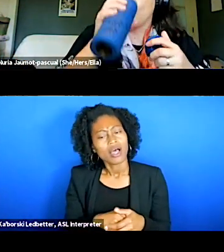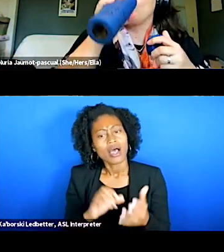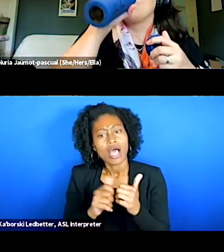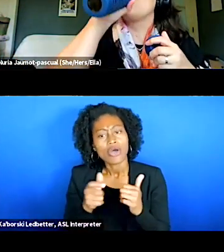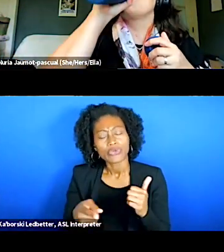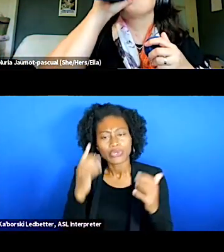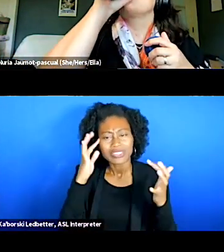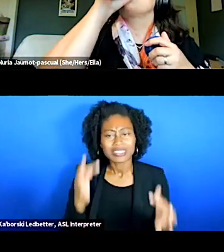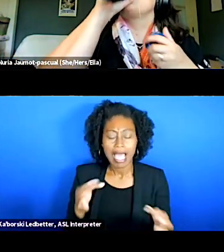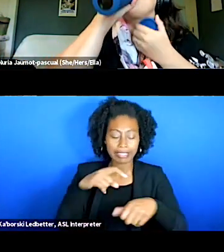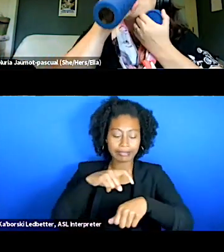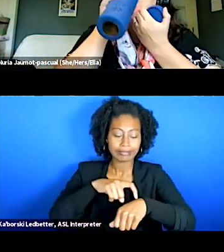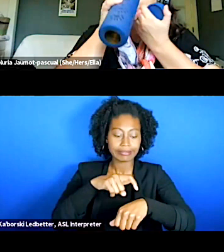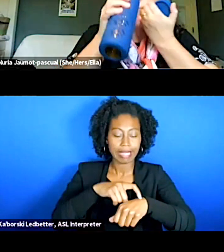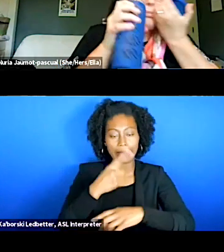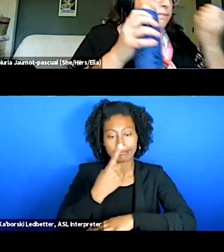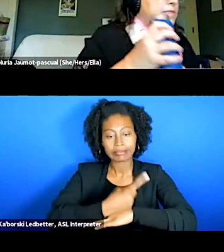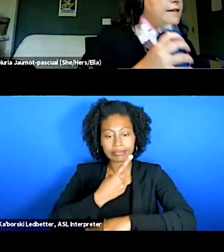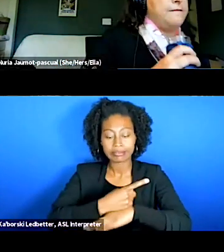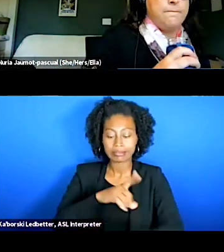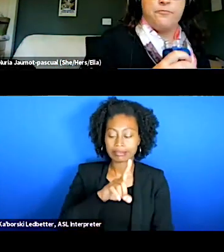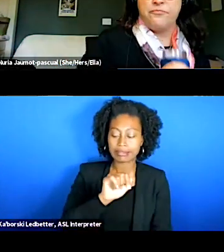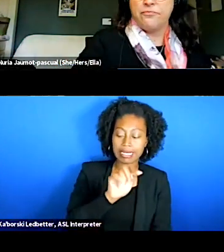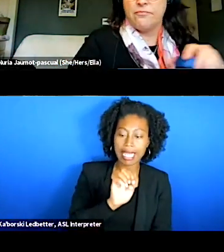date ranges in your searches?